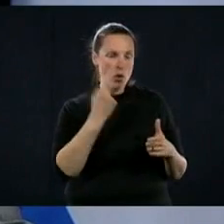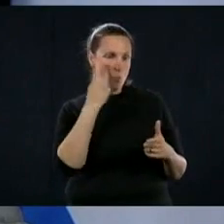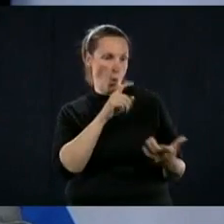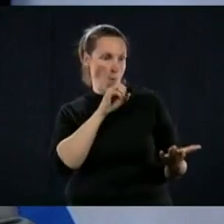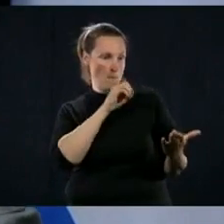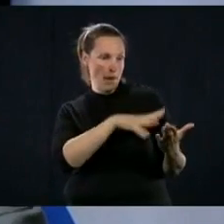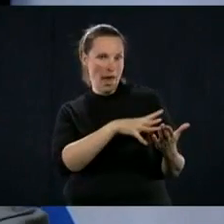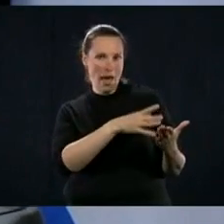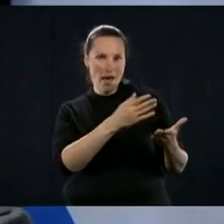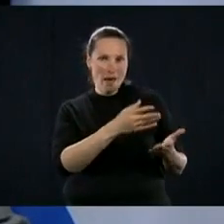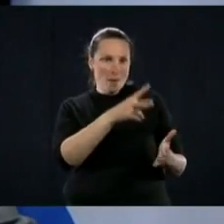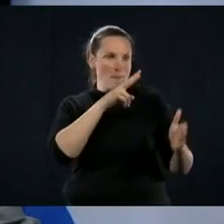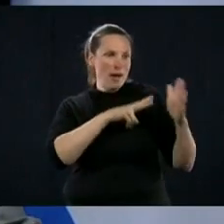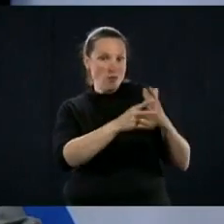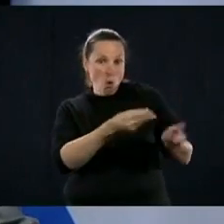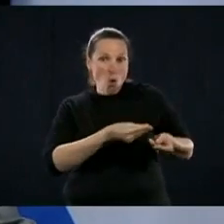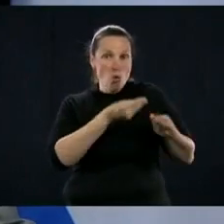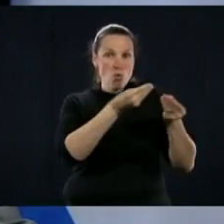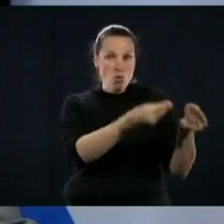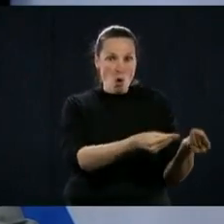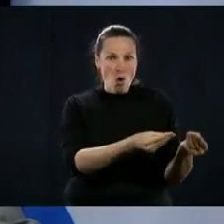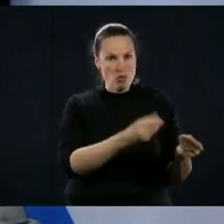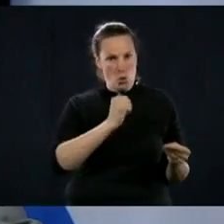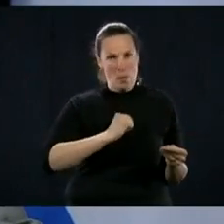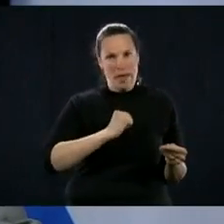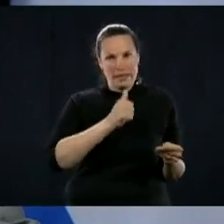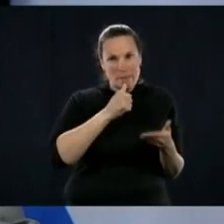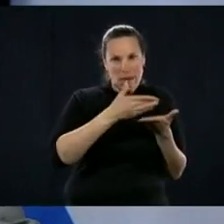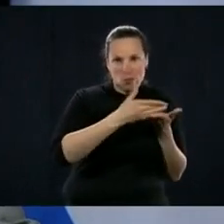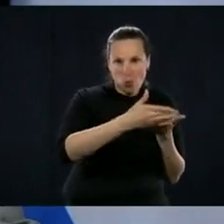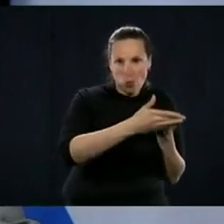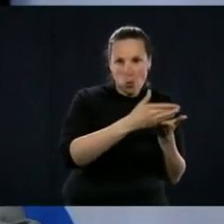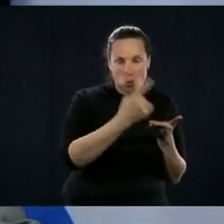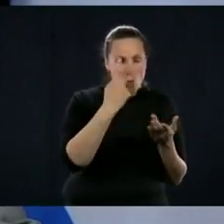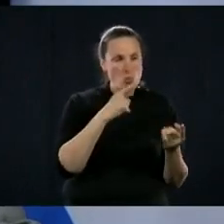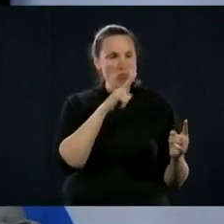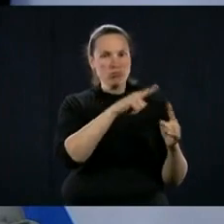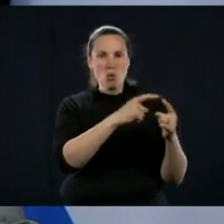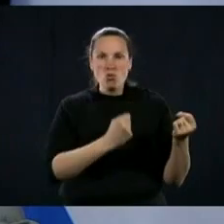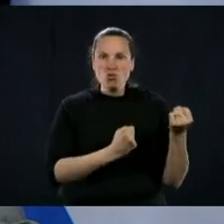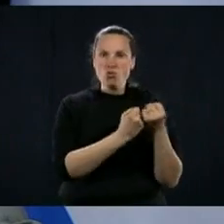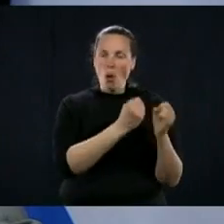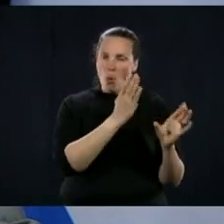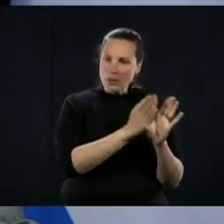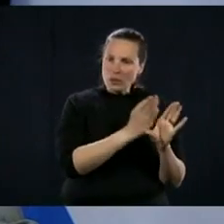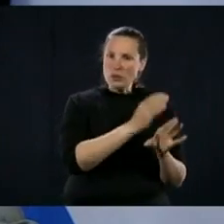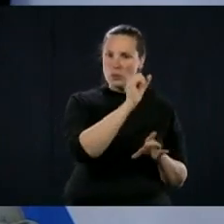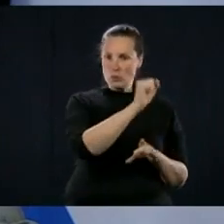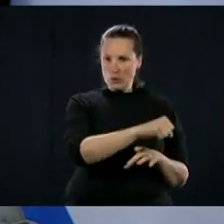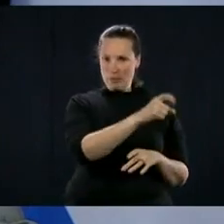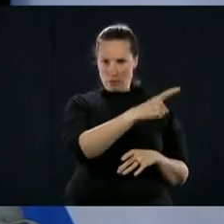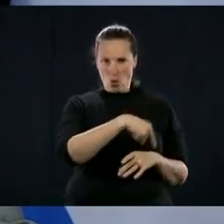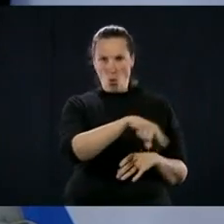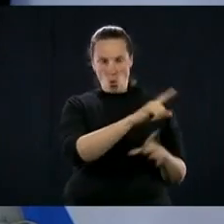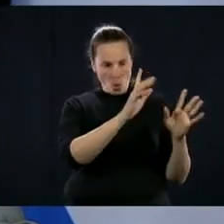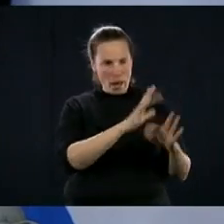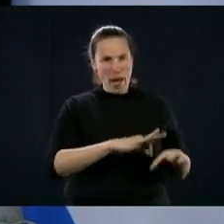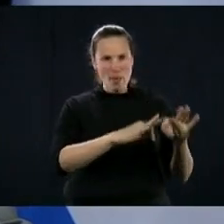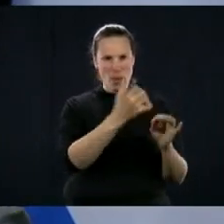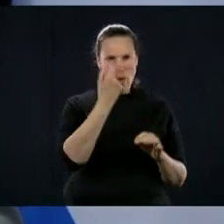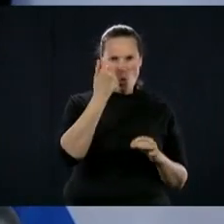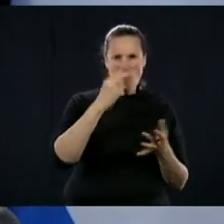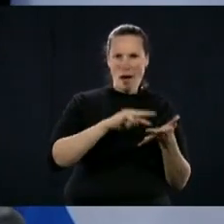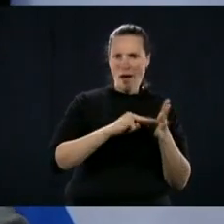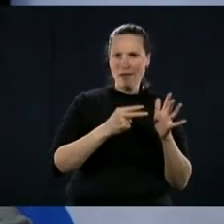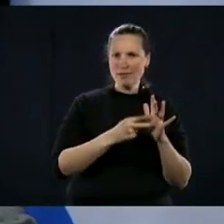for the elderly so they can have a plan. That's part of the instruments that we wish to set up to be able to support them as such so that they can understand as